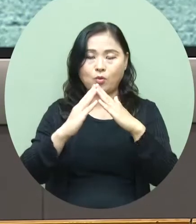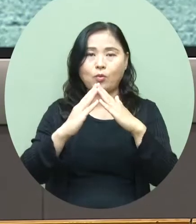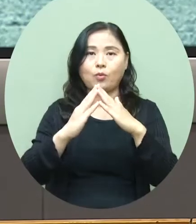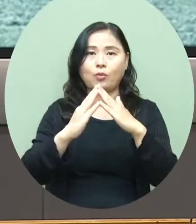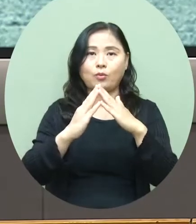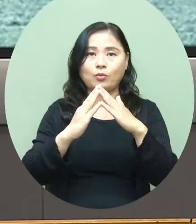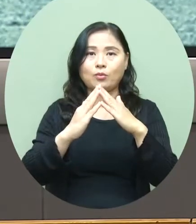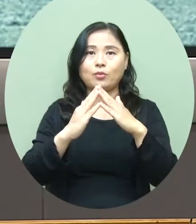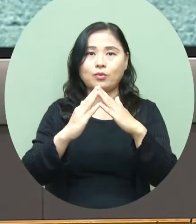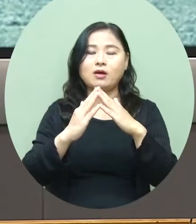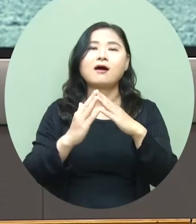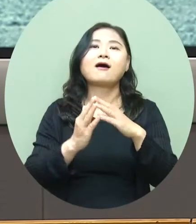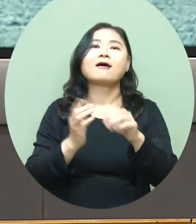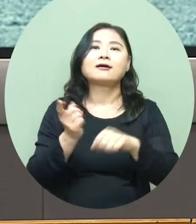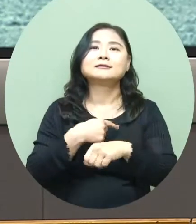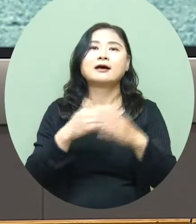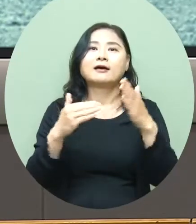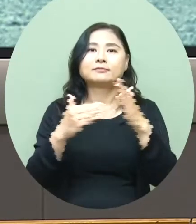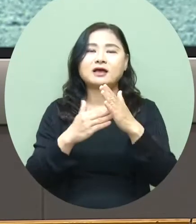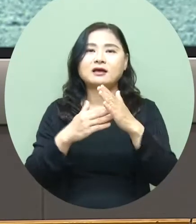Turkish Airlines from